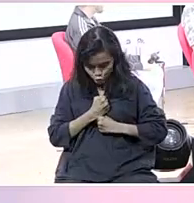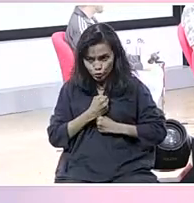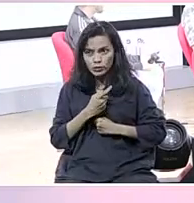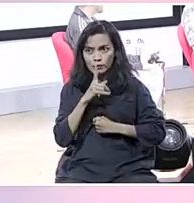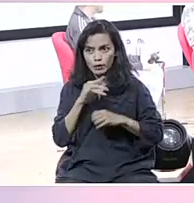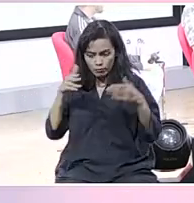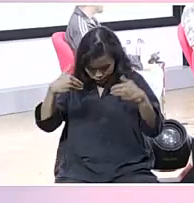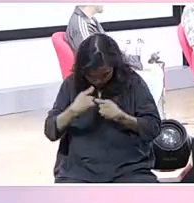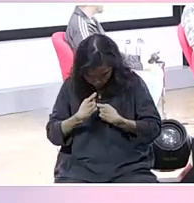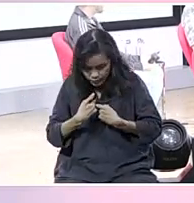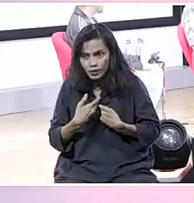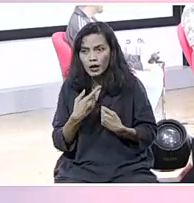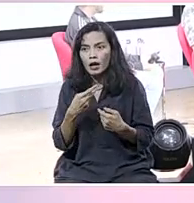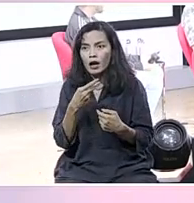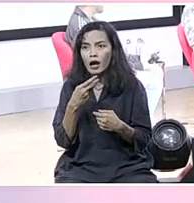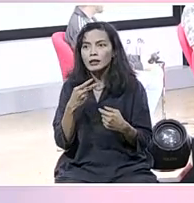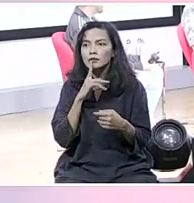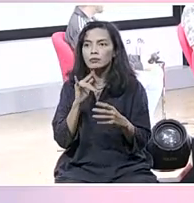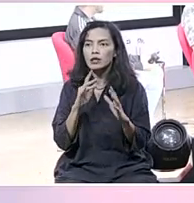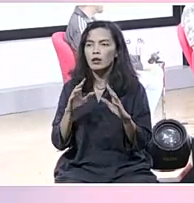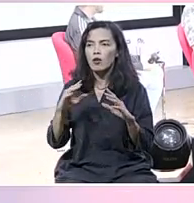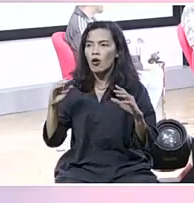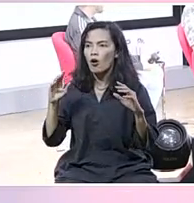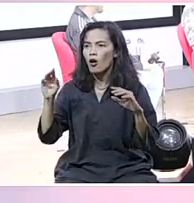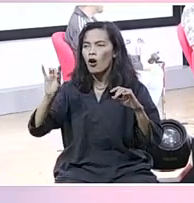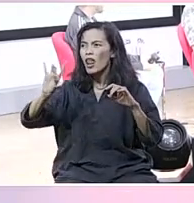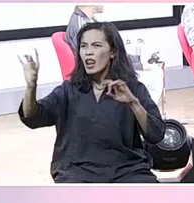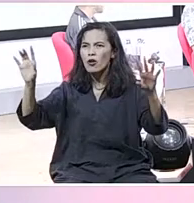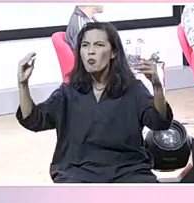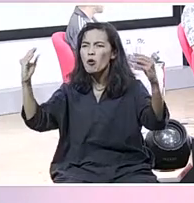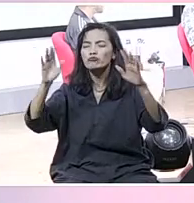would say continue to block out that noise and just try to,